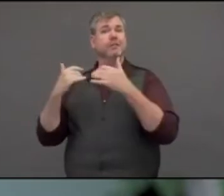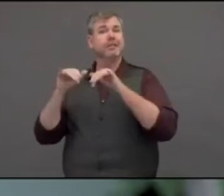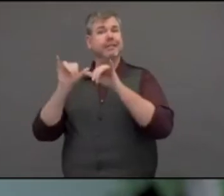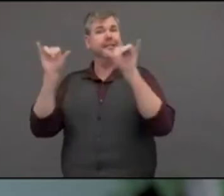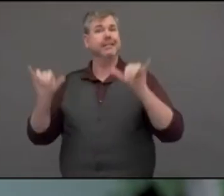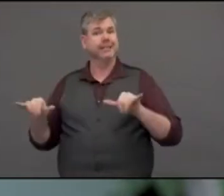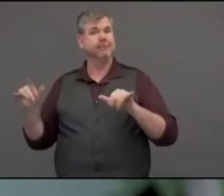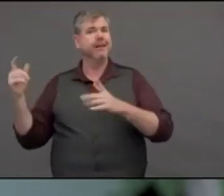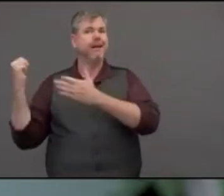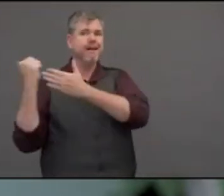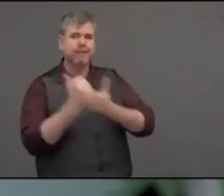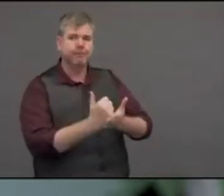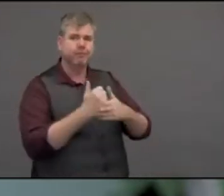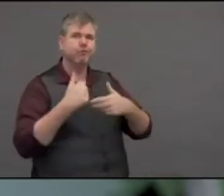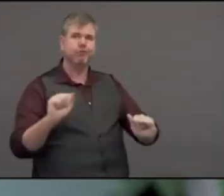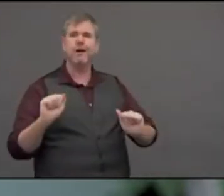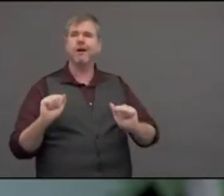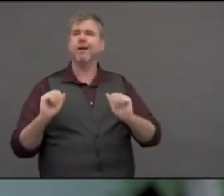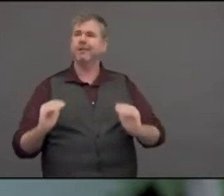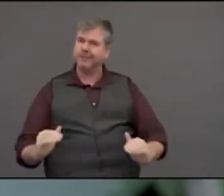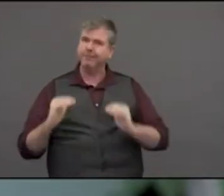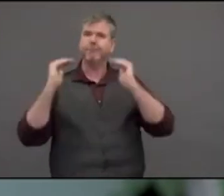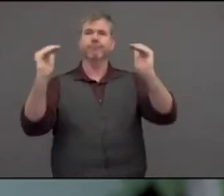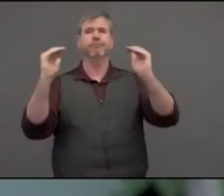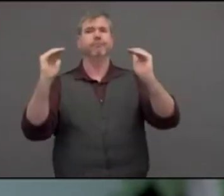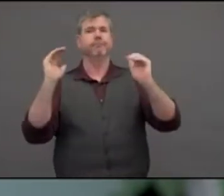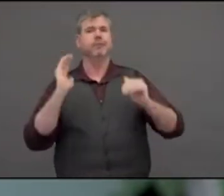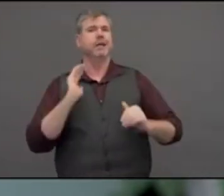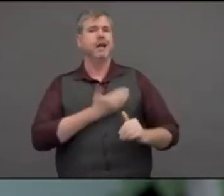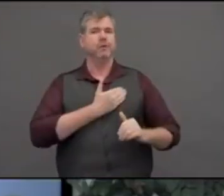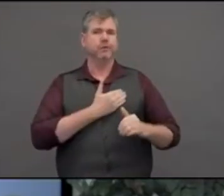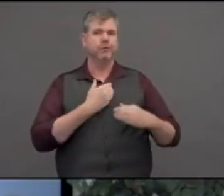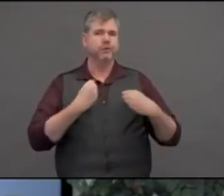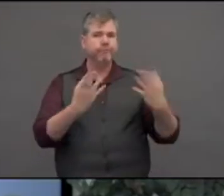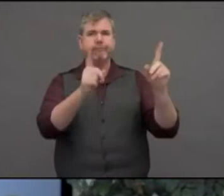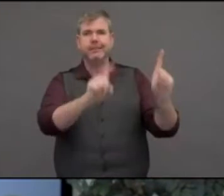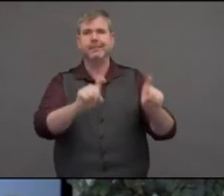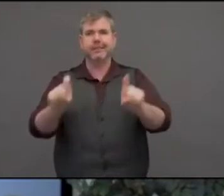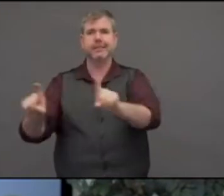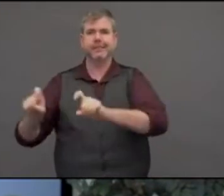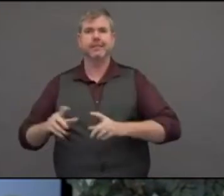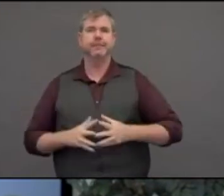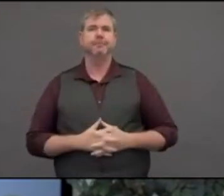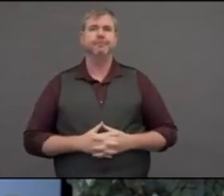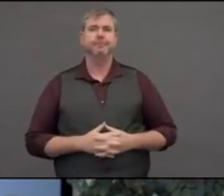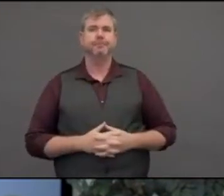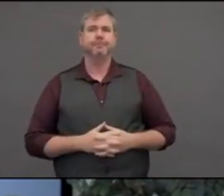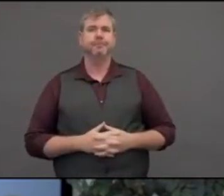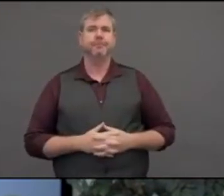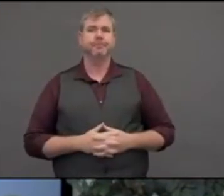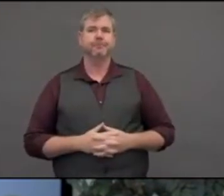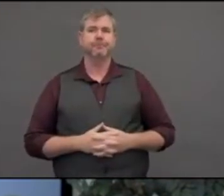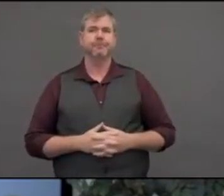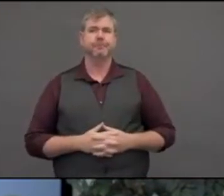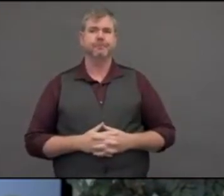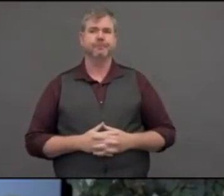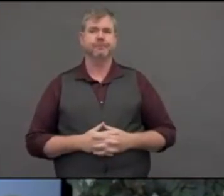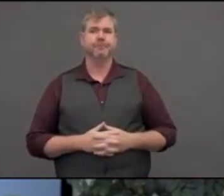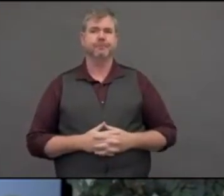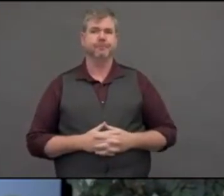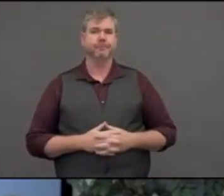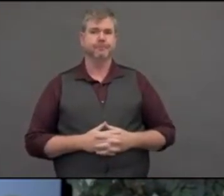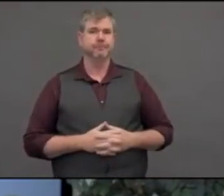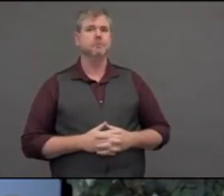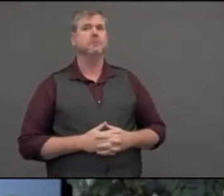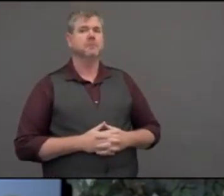testing, just like the county's own health system has done. Well, one of the things, James, that we have heard, or at least members of the public